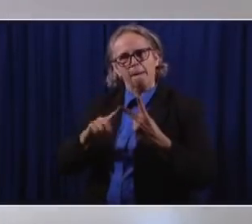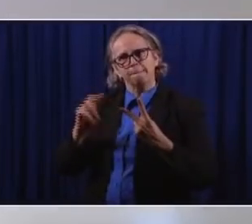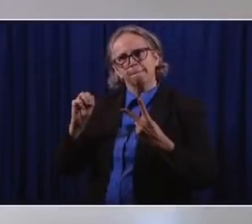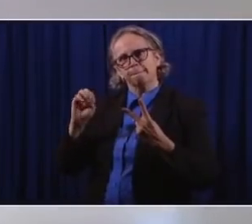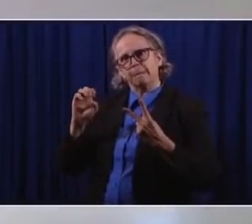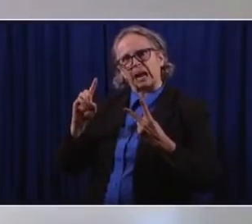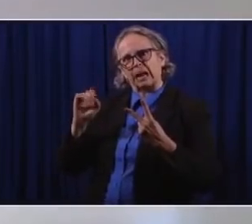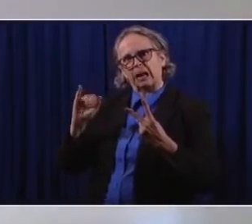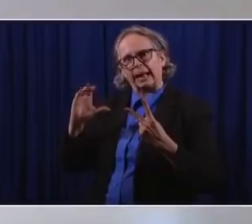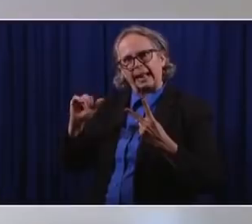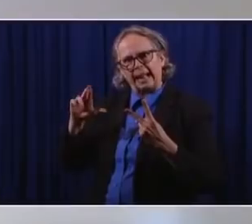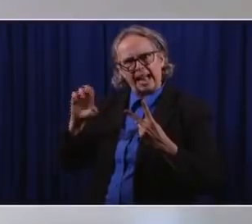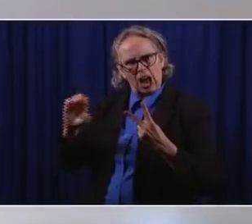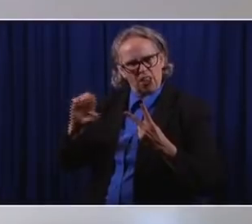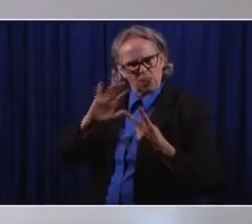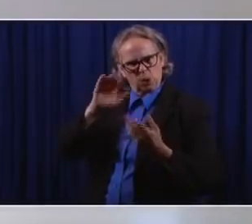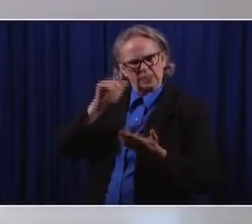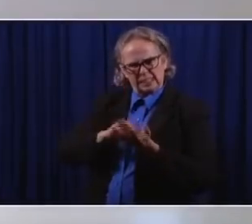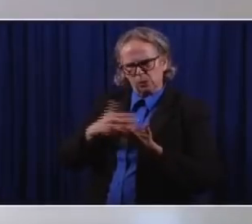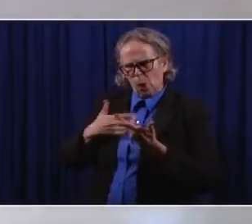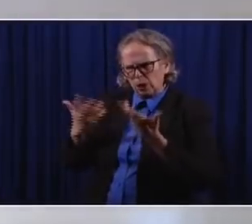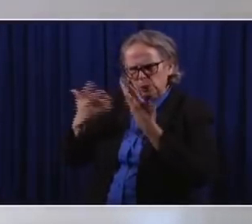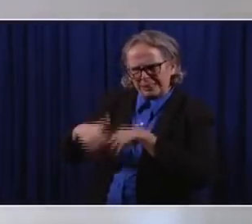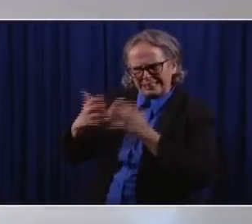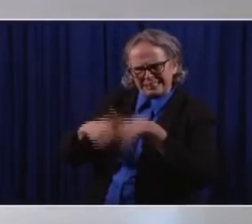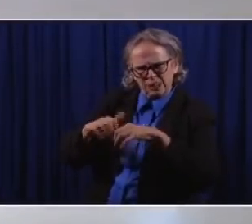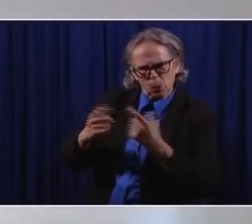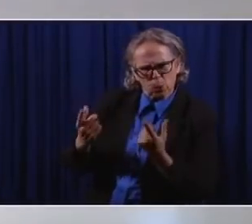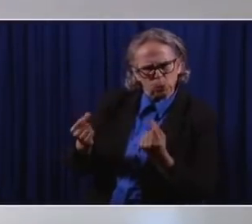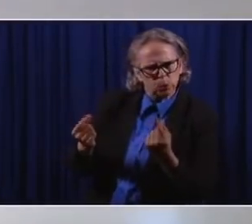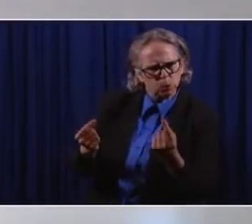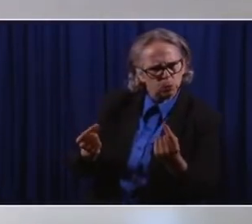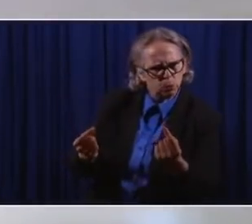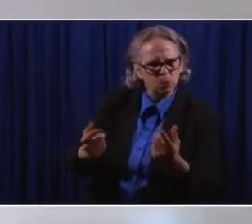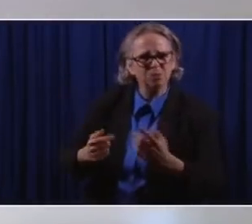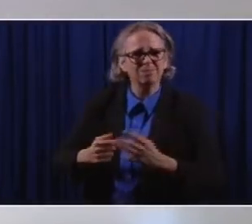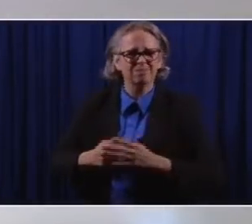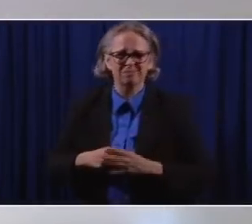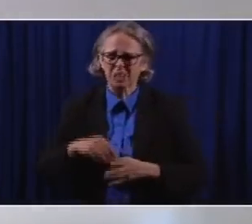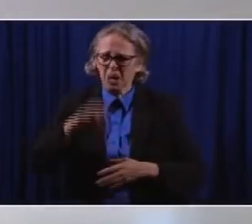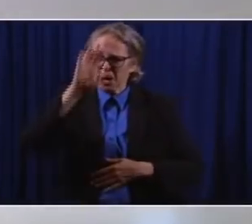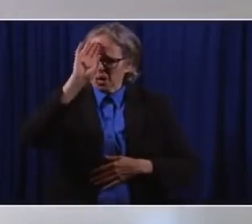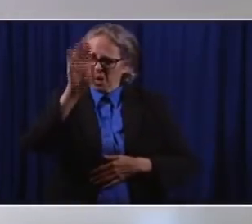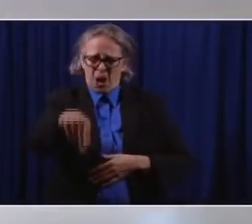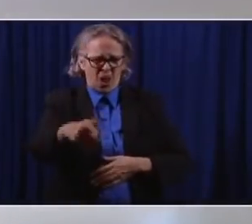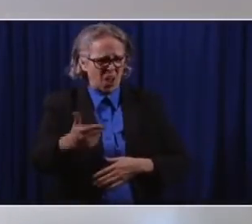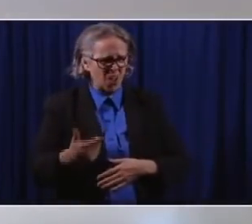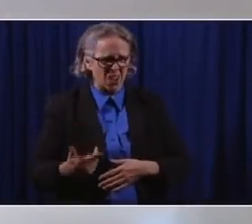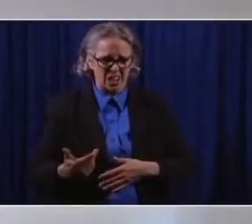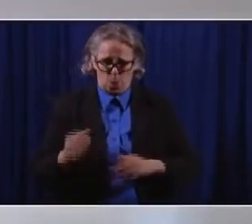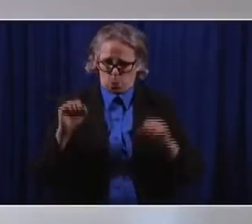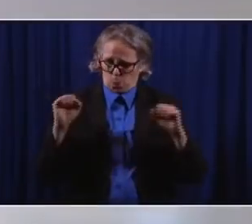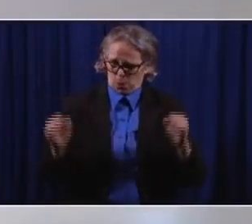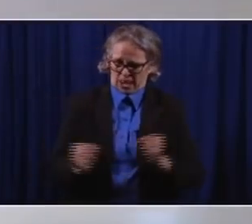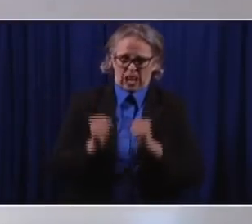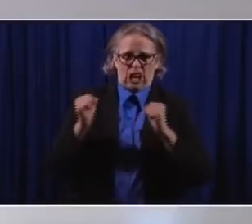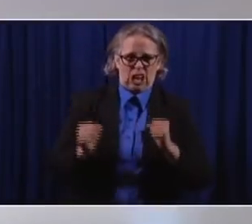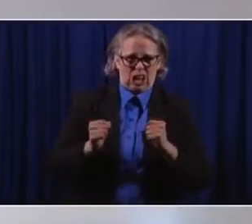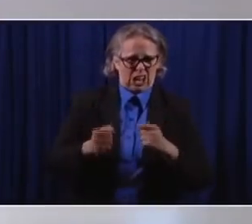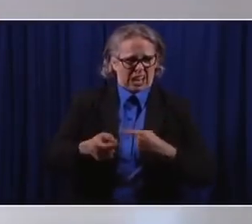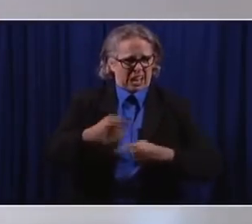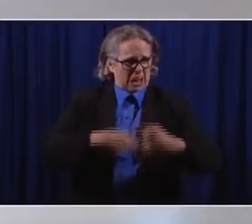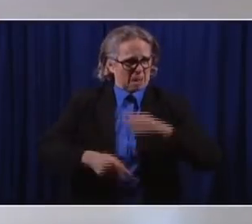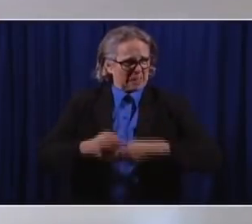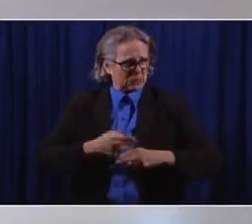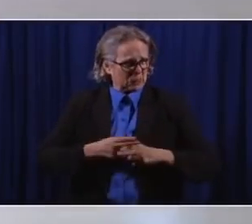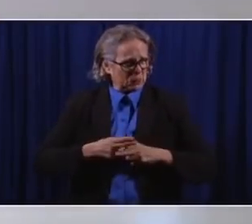cooler, and they're getting cooler pretty fast. So Governor, you often remind us that we can do two things at once, and this is certainly true as it relates